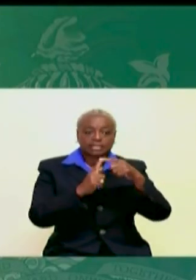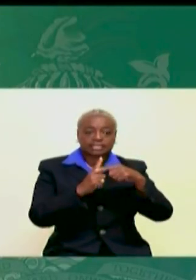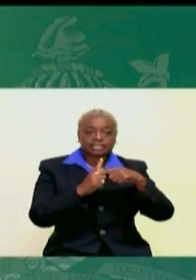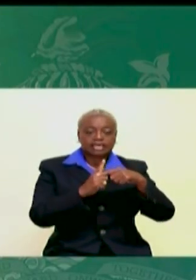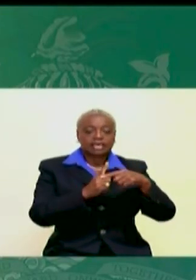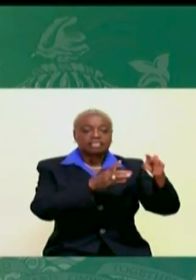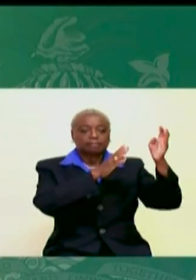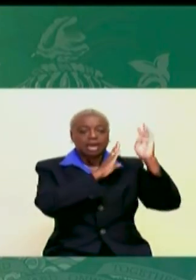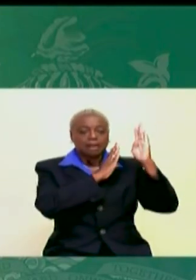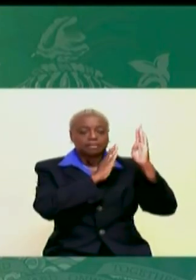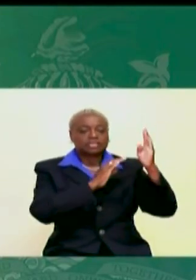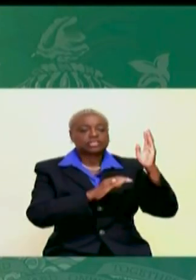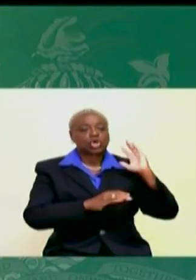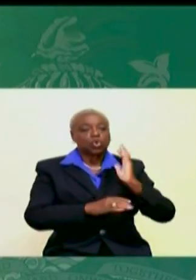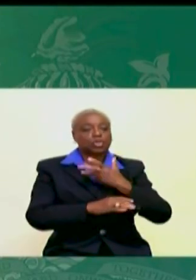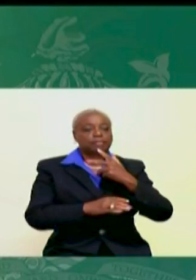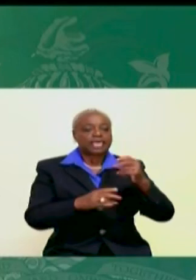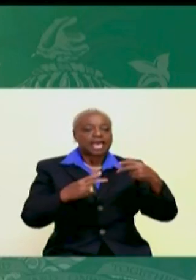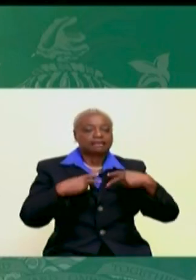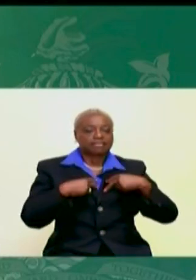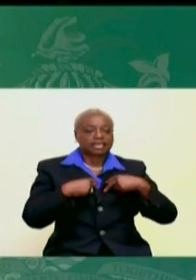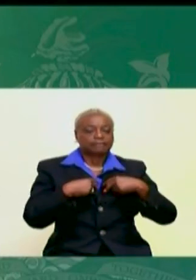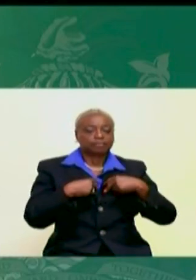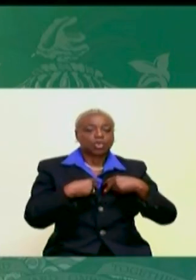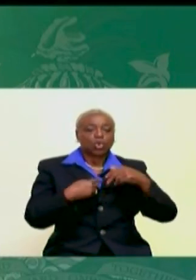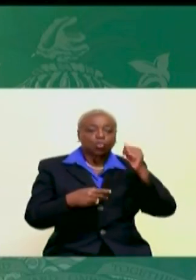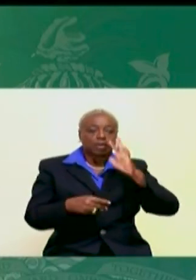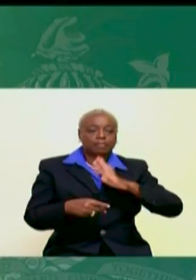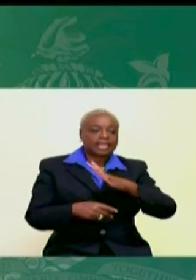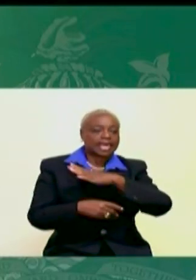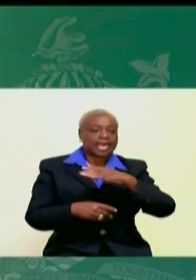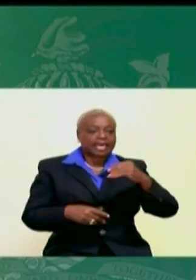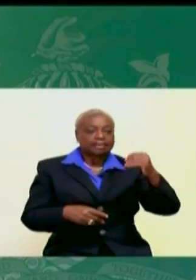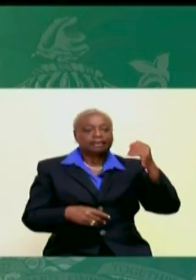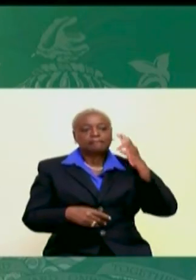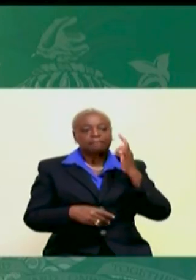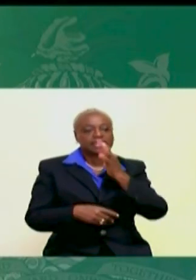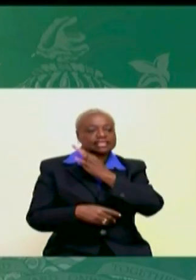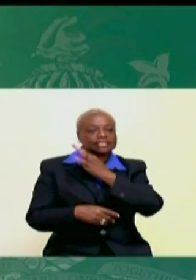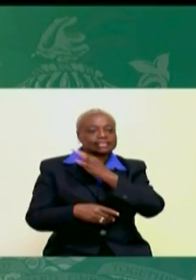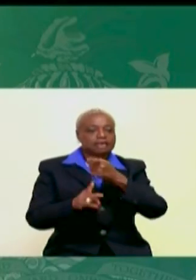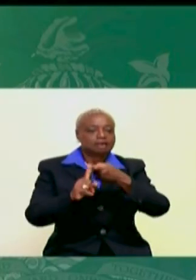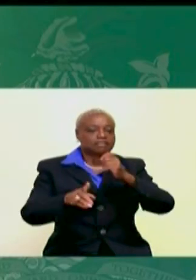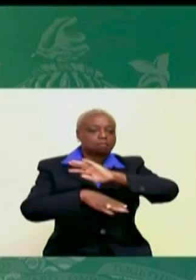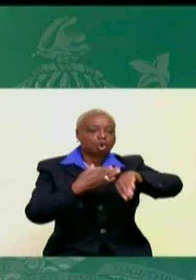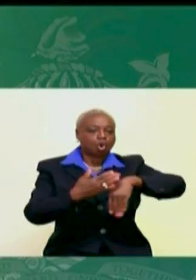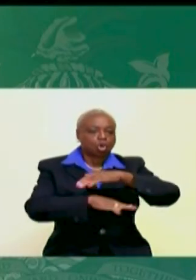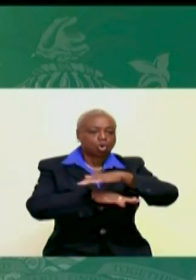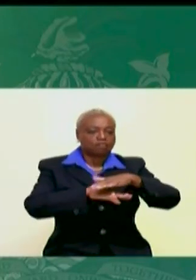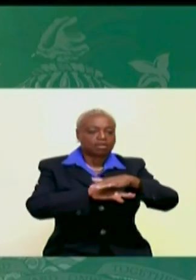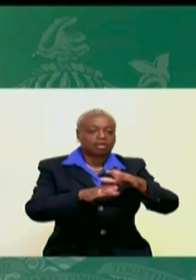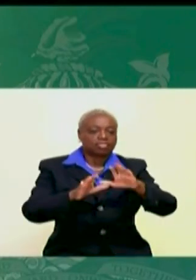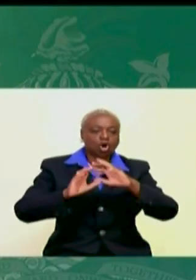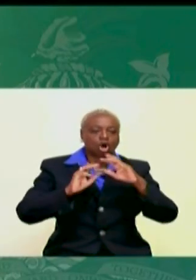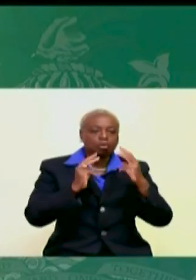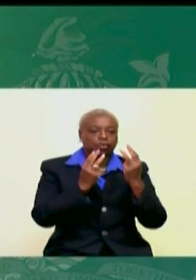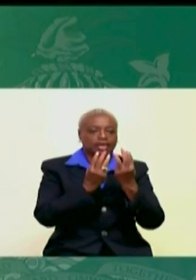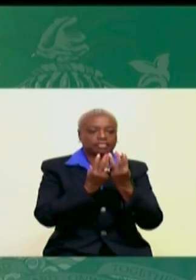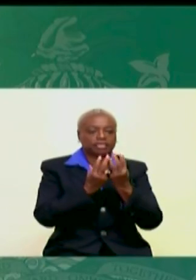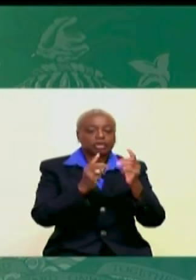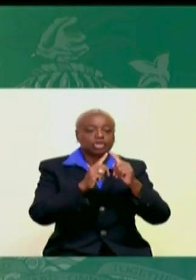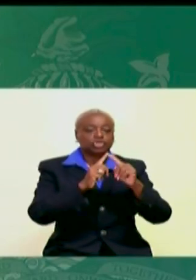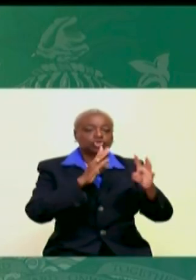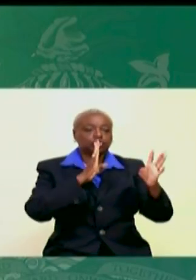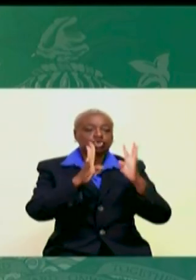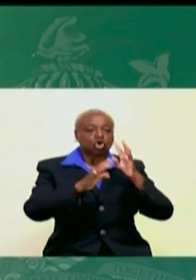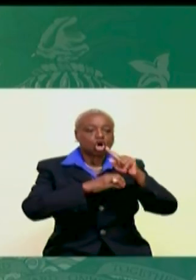WAM. Women are coming and ministers are coming from all over the Commonwealth to discuss many of the issues that